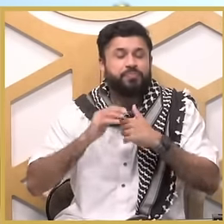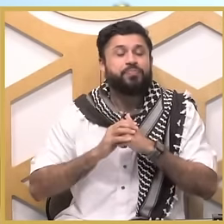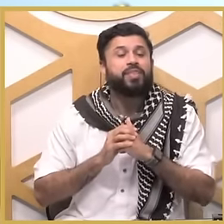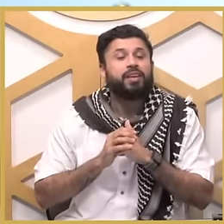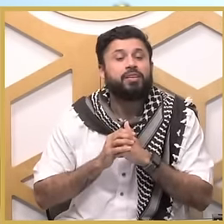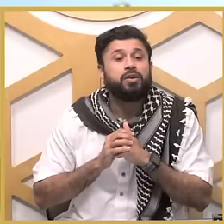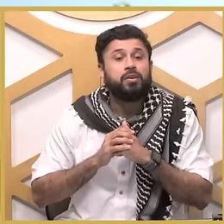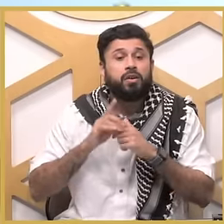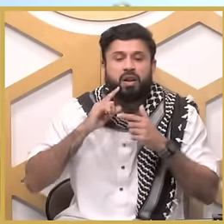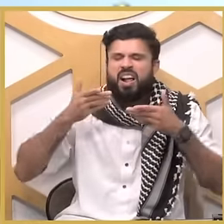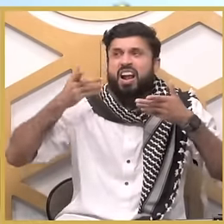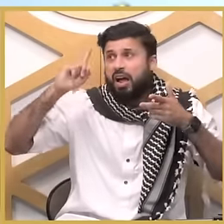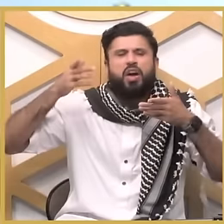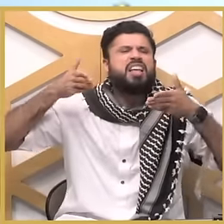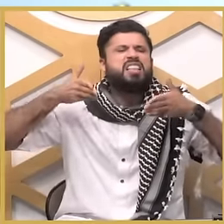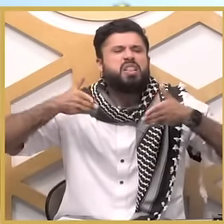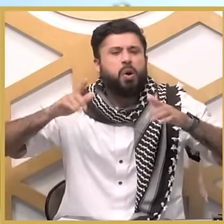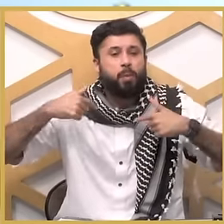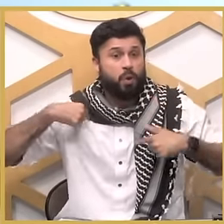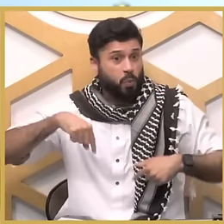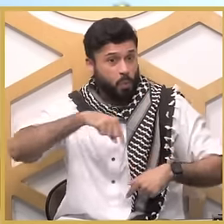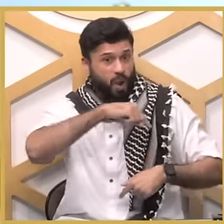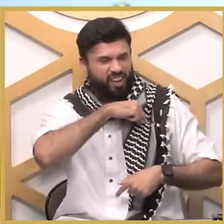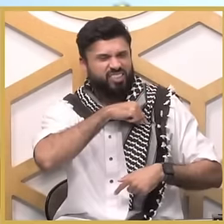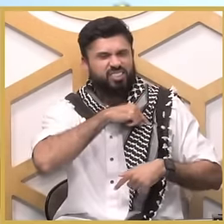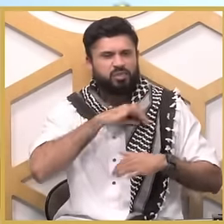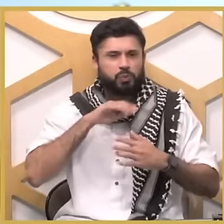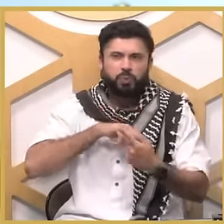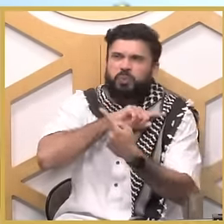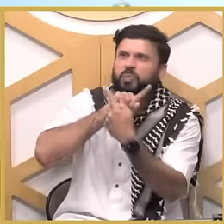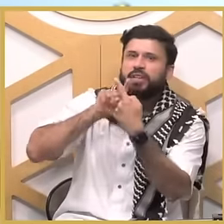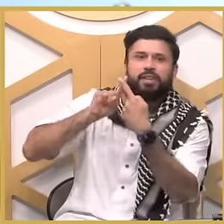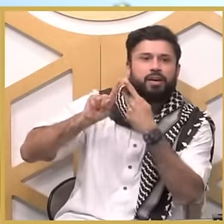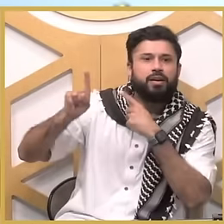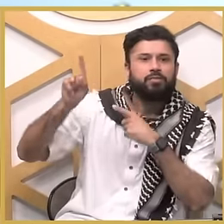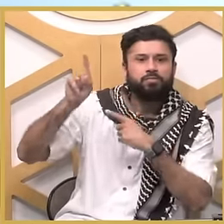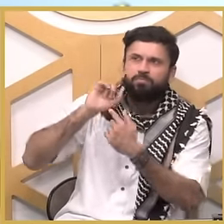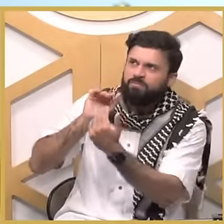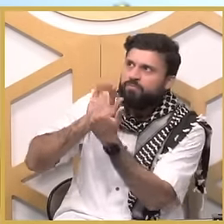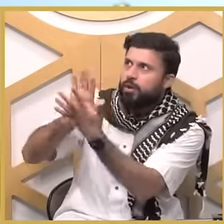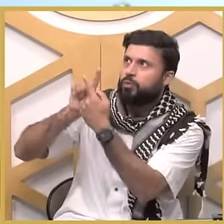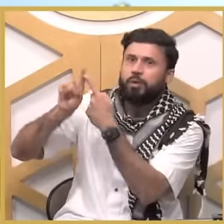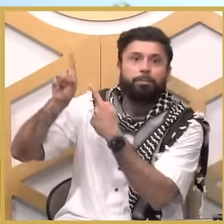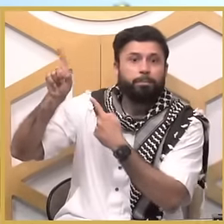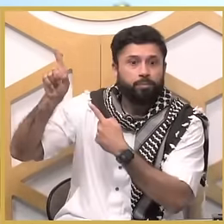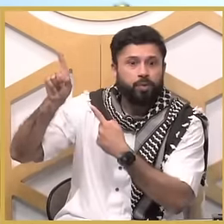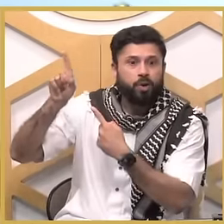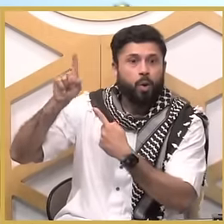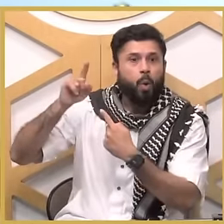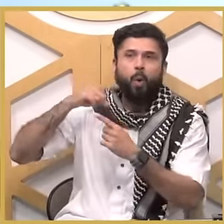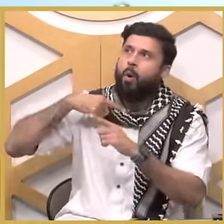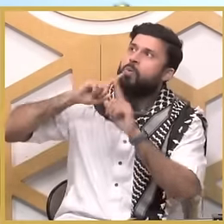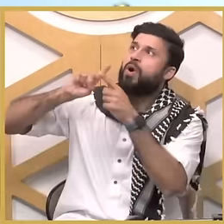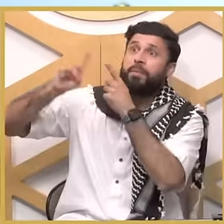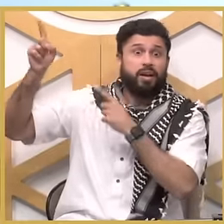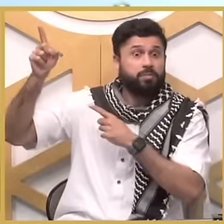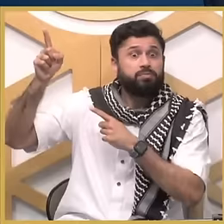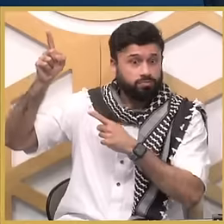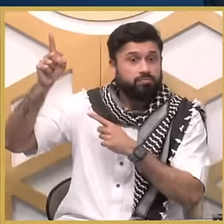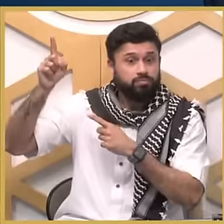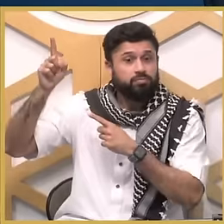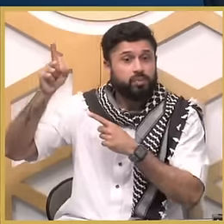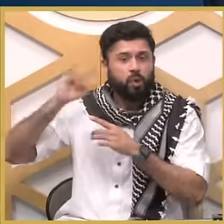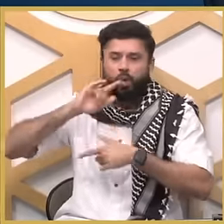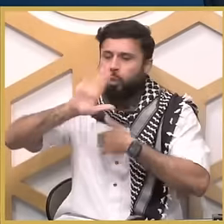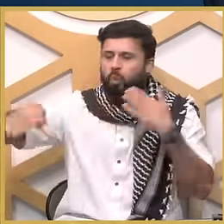call in the last third of every night, not just in the last third of the night tonight. Yeah. May Allah allow us to be amongst those that respond to His call frequently. Amen. I